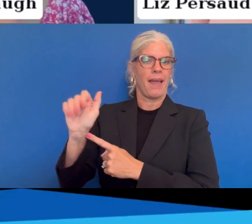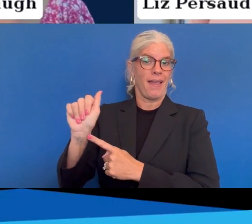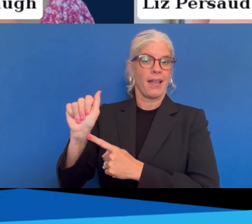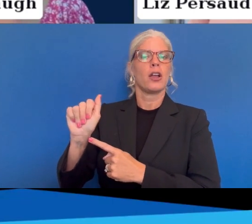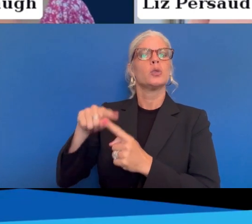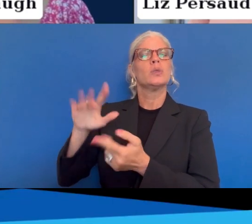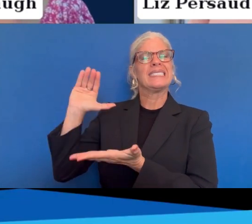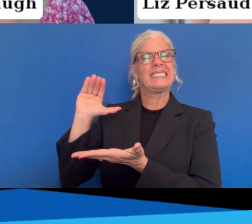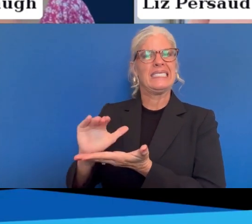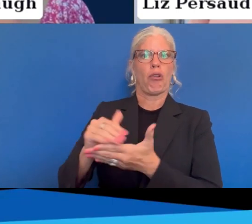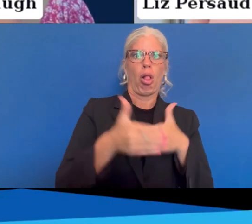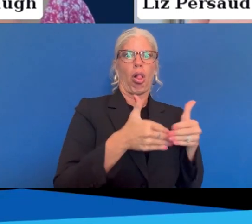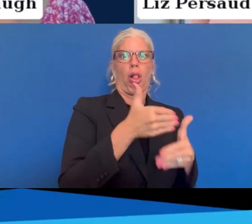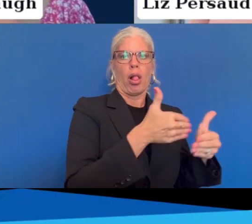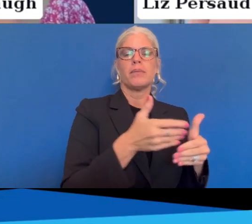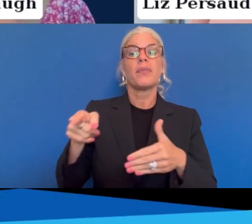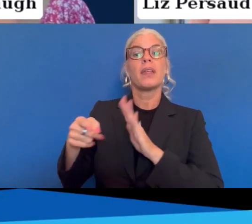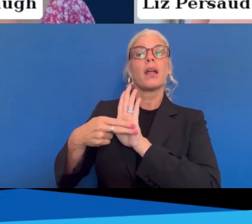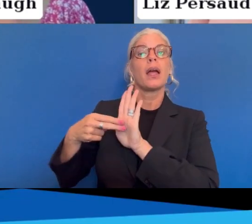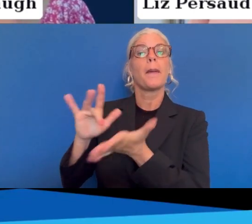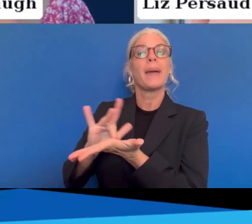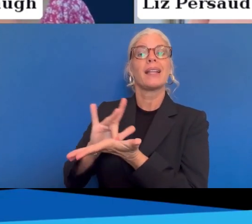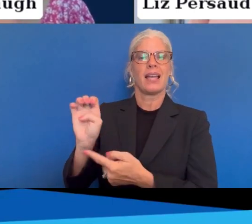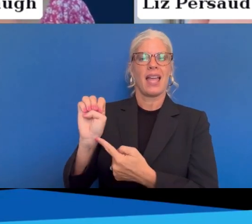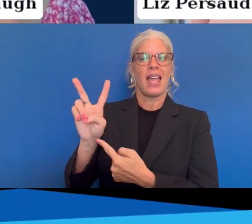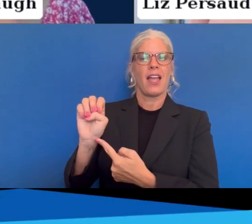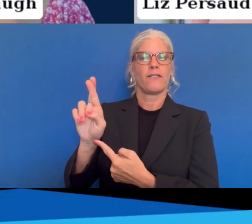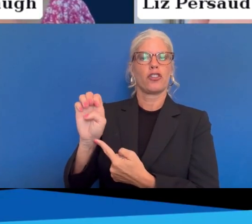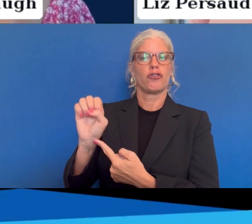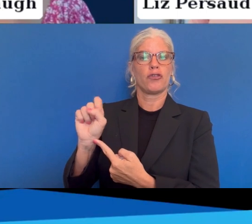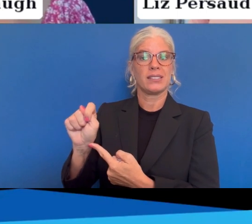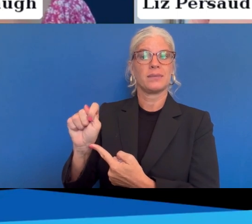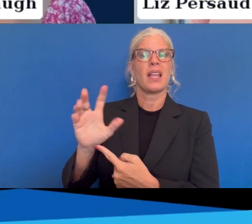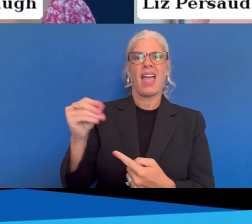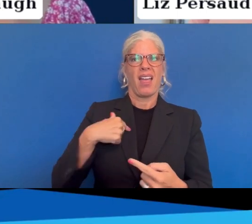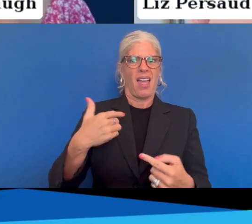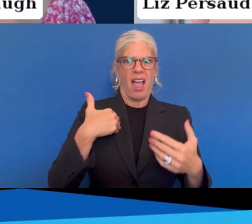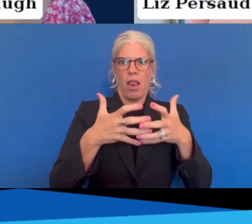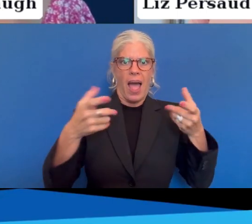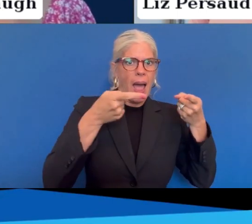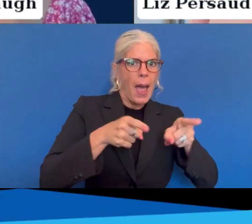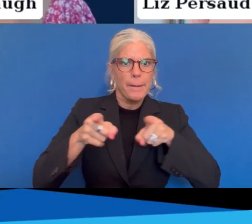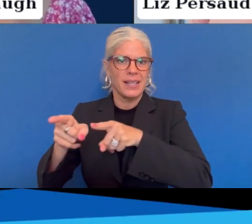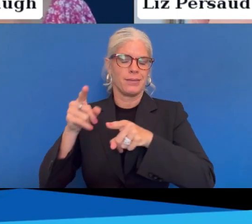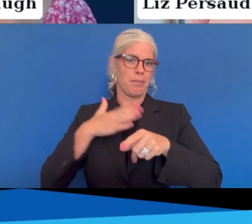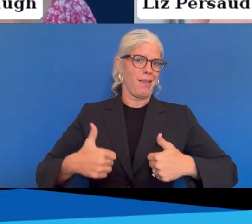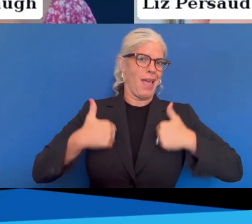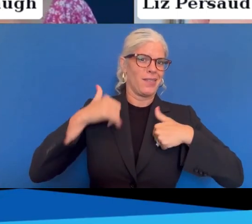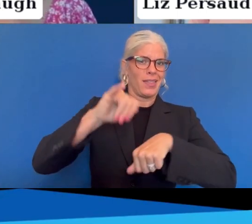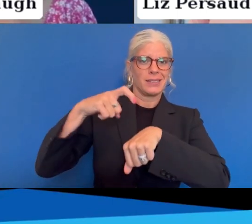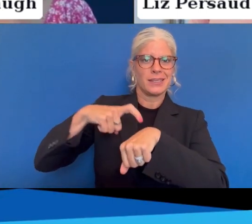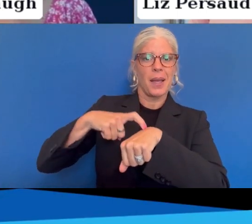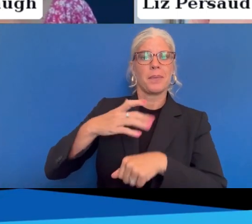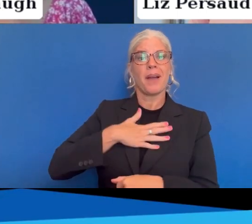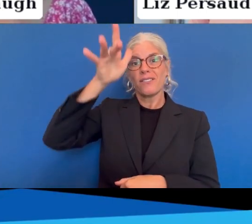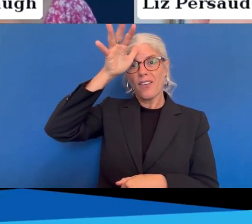also taking the brand new drug for SMA to slow down progression,